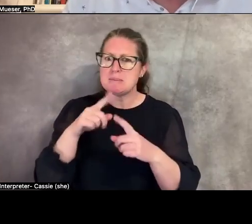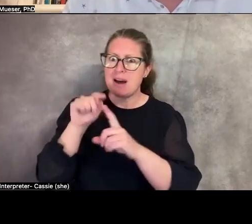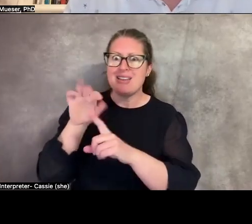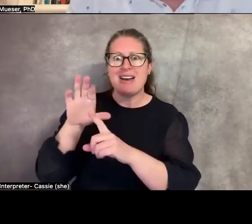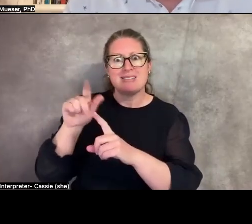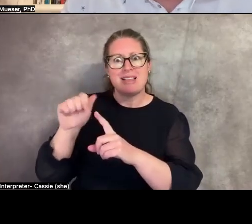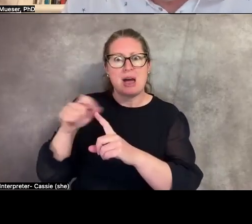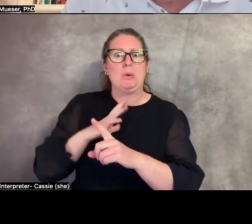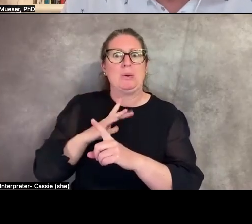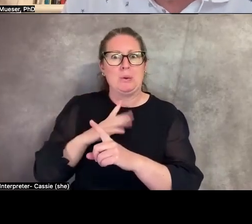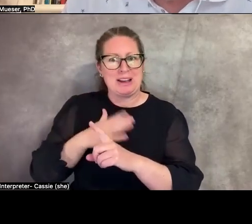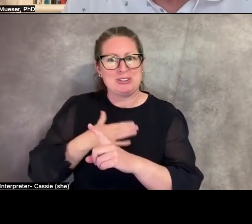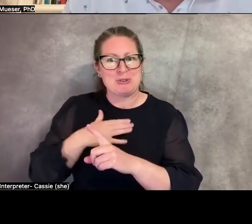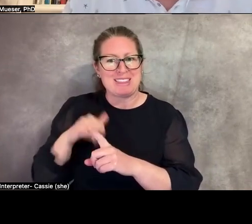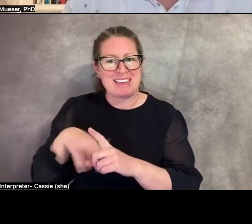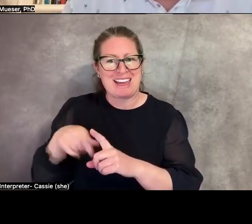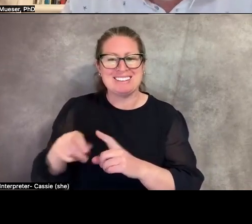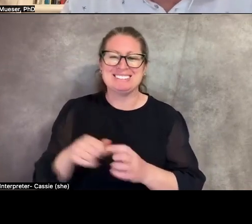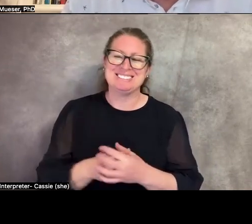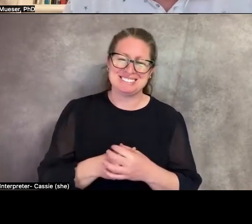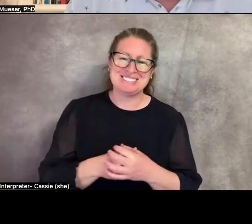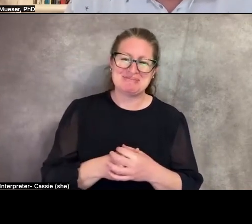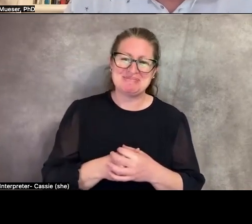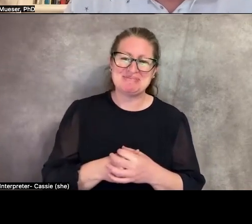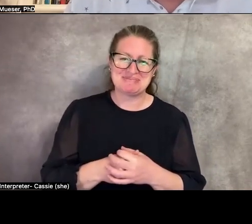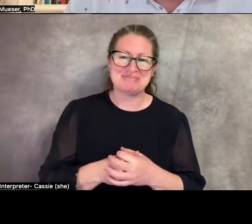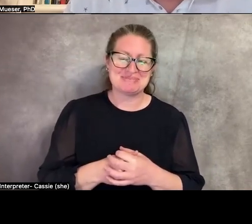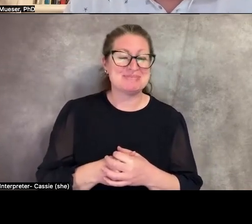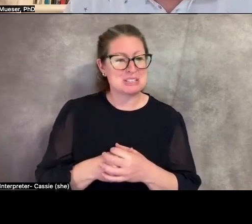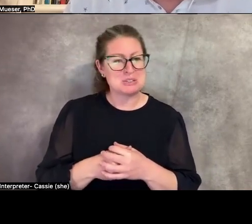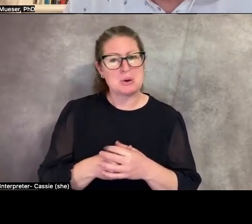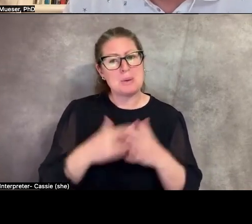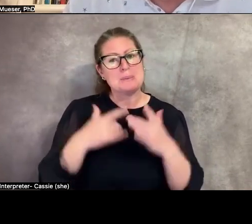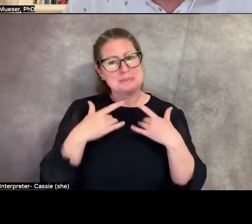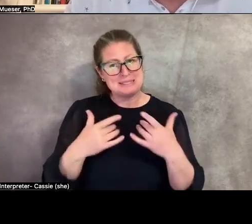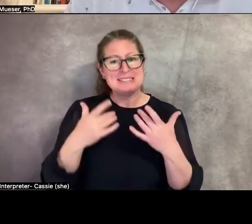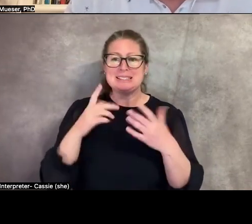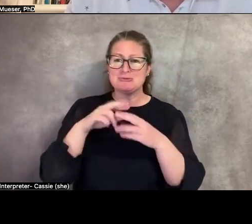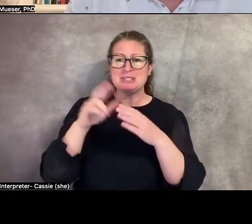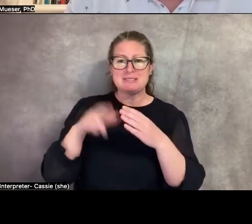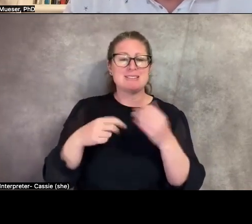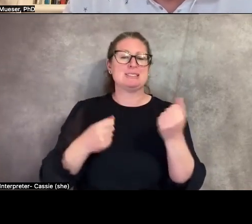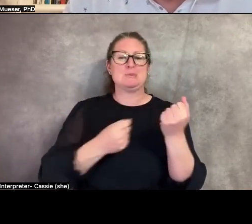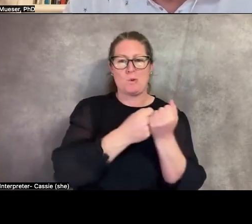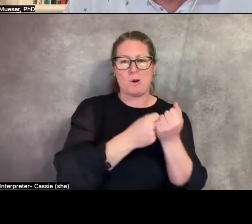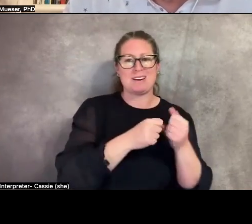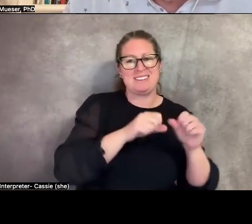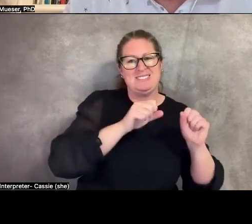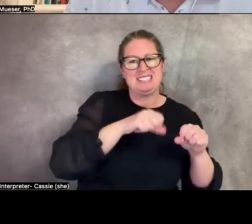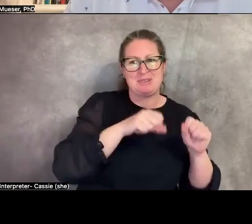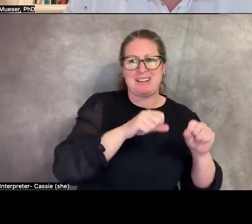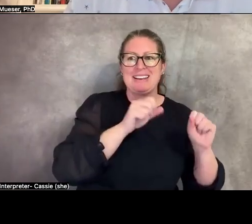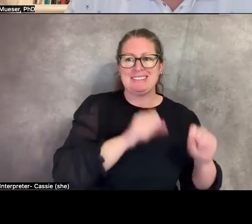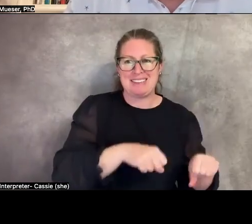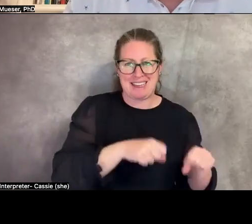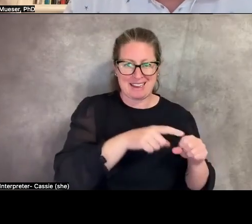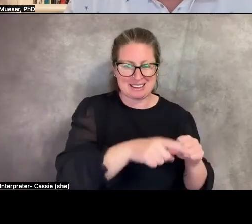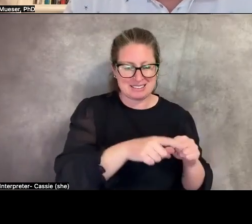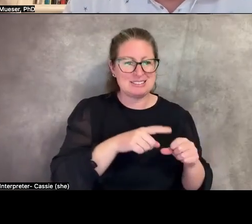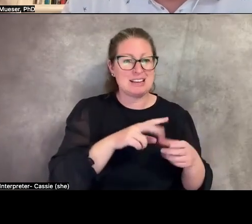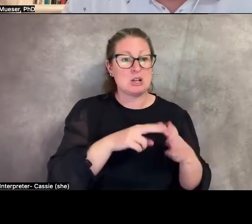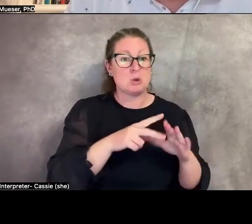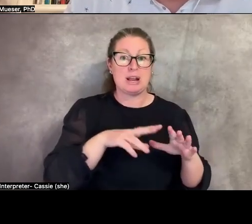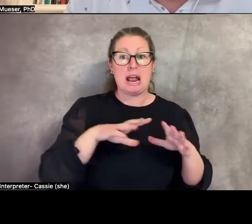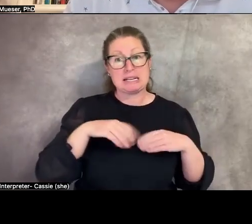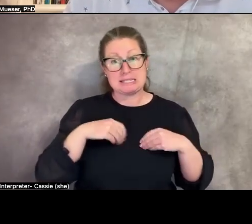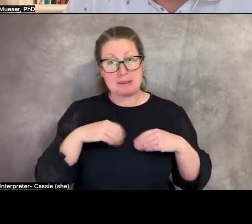class." So I won't go on, but in general, the results certainly supported the feasibility, including acceptability and